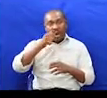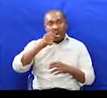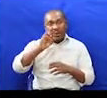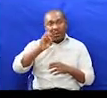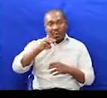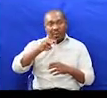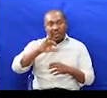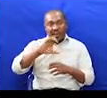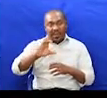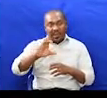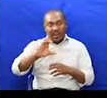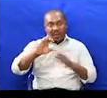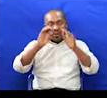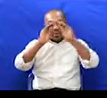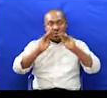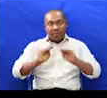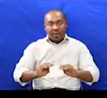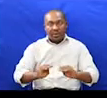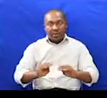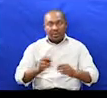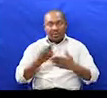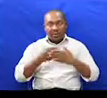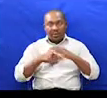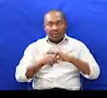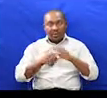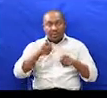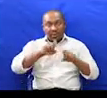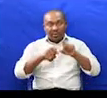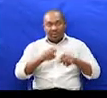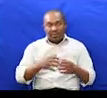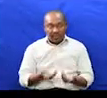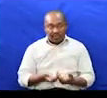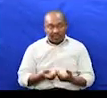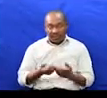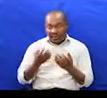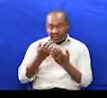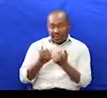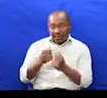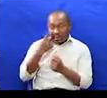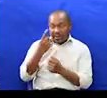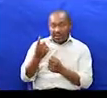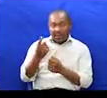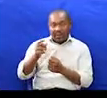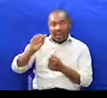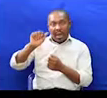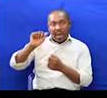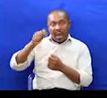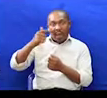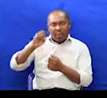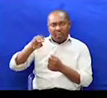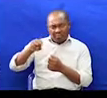what is atom first and where this atom coming from. Well, the atom